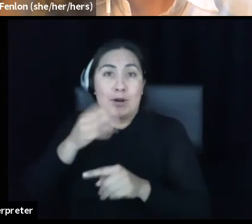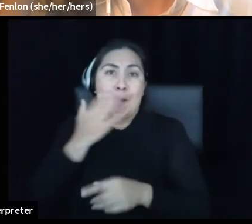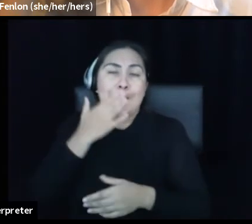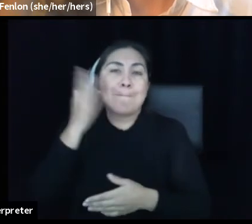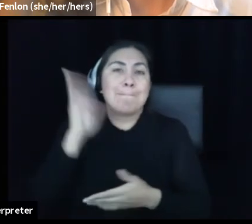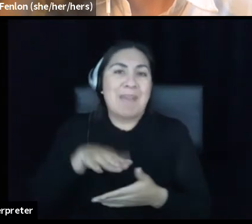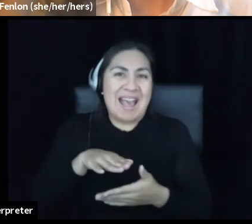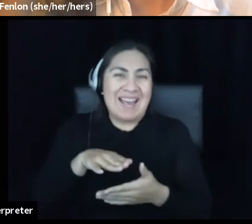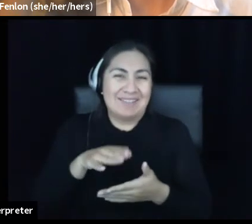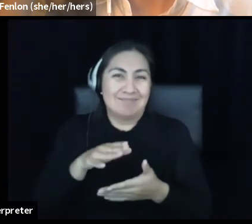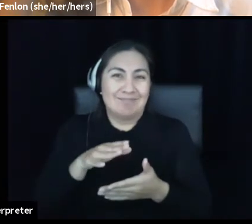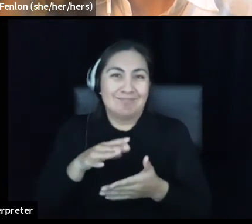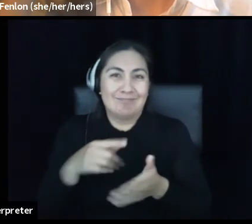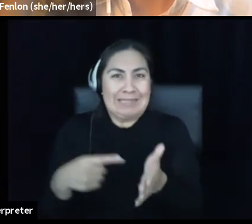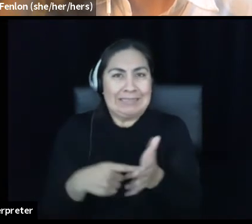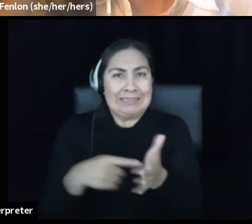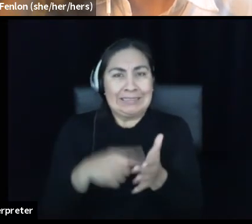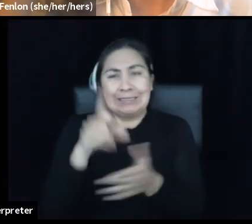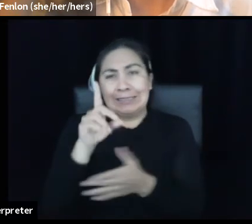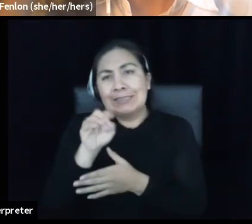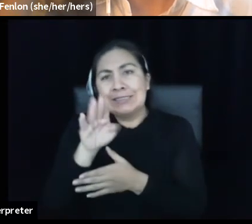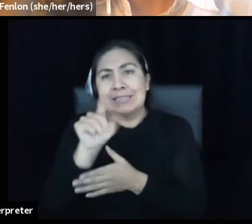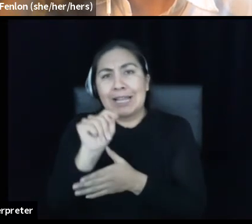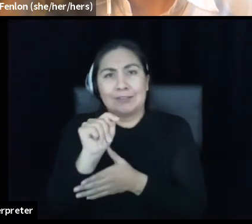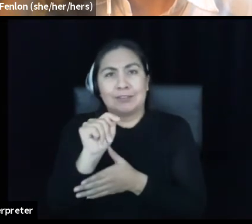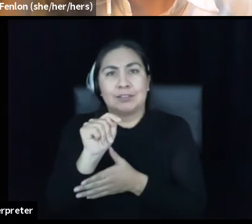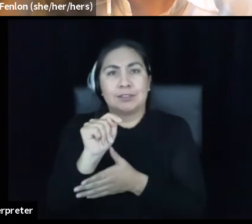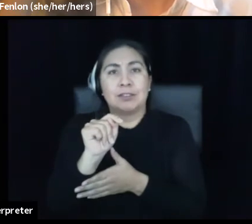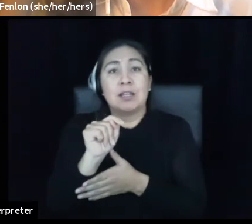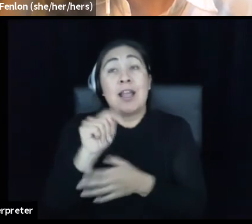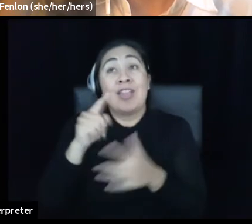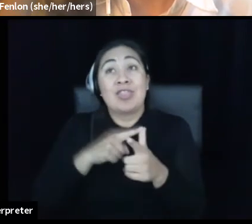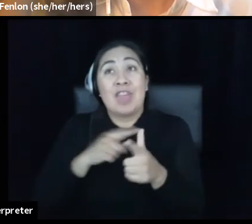the IRS, who treats it as income.